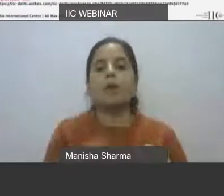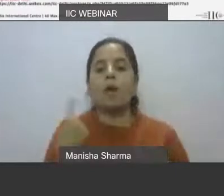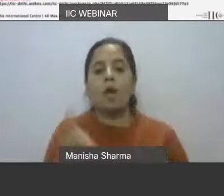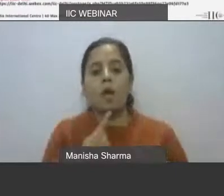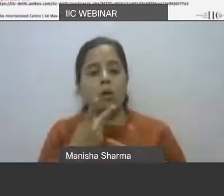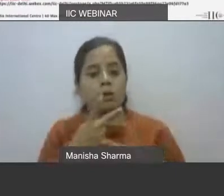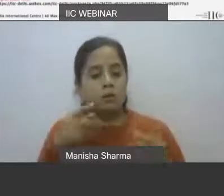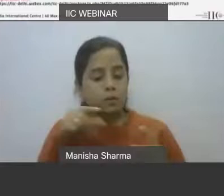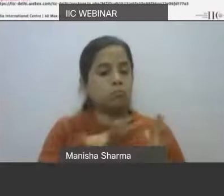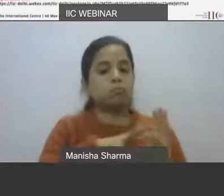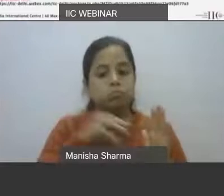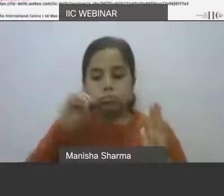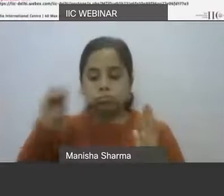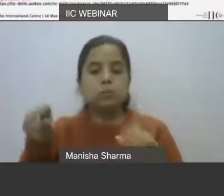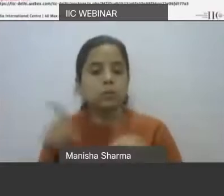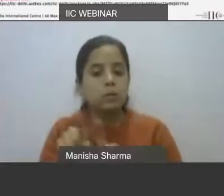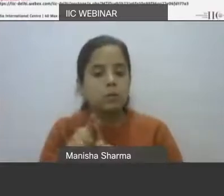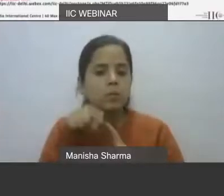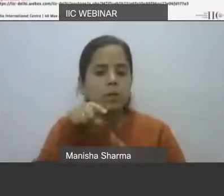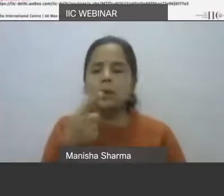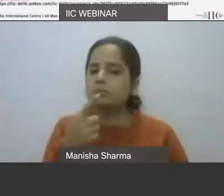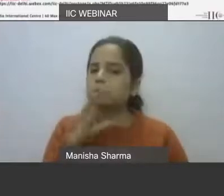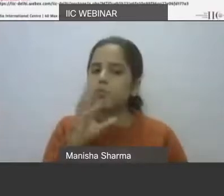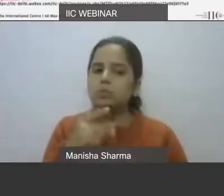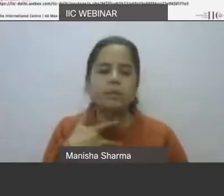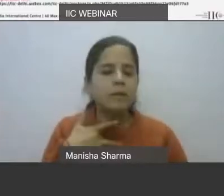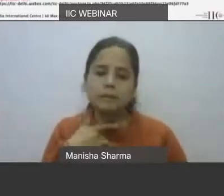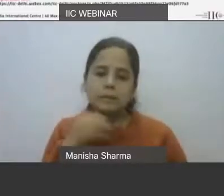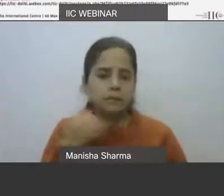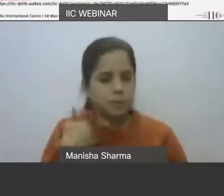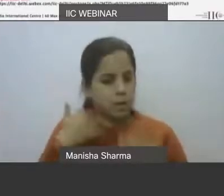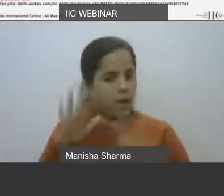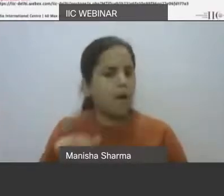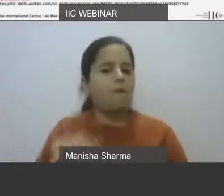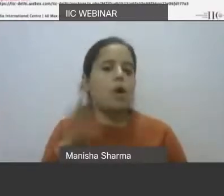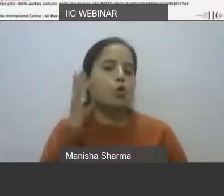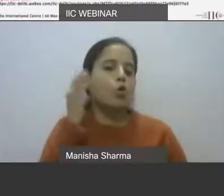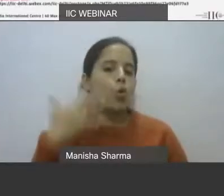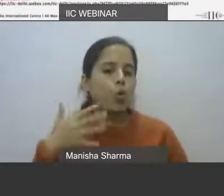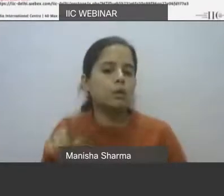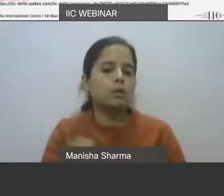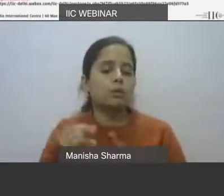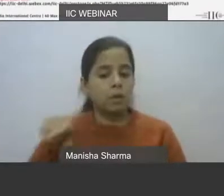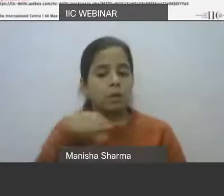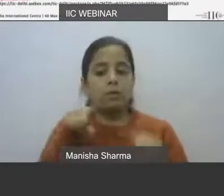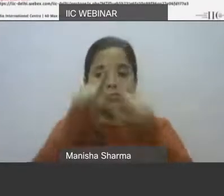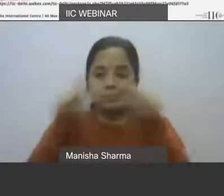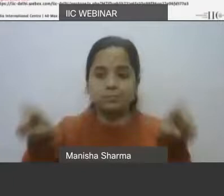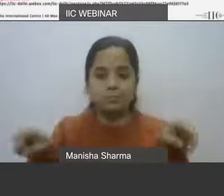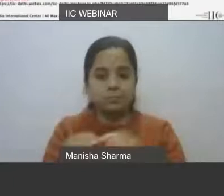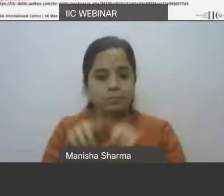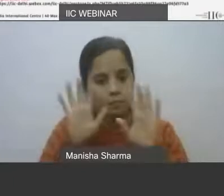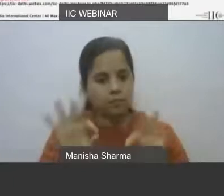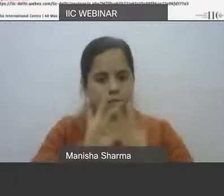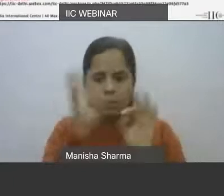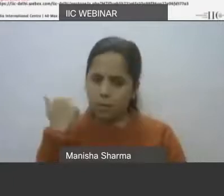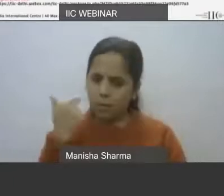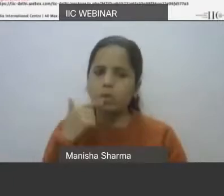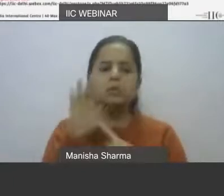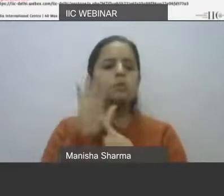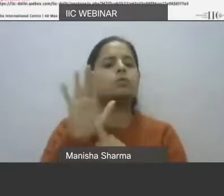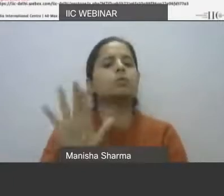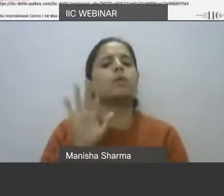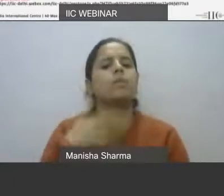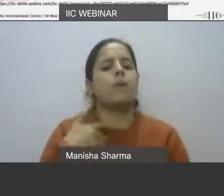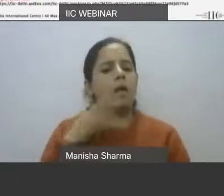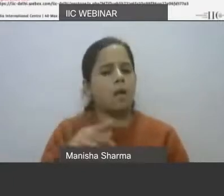divorced from it, which is just not the case. We have the Golden Triangle jurisprudence, which, as Mohsin was rightly pointing out, and we